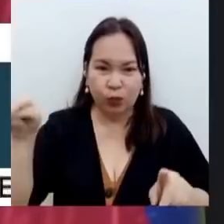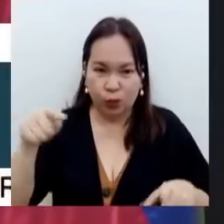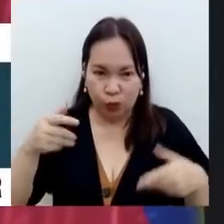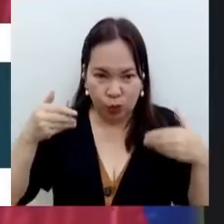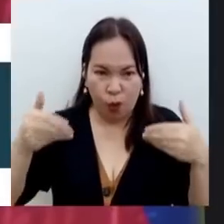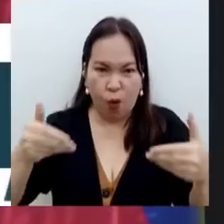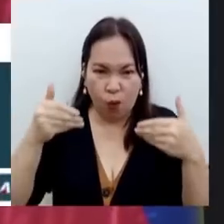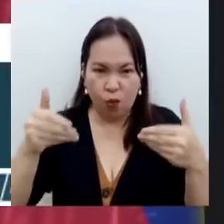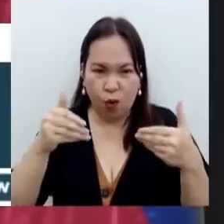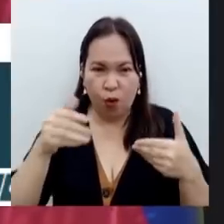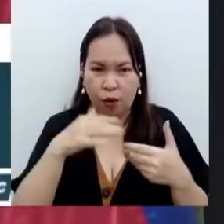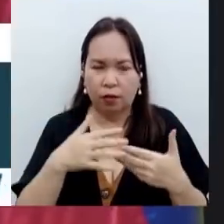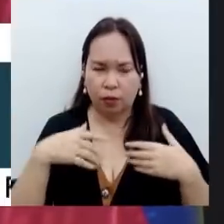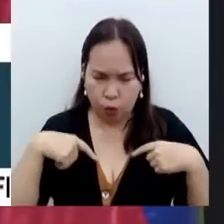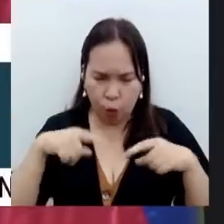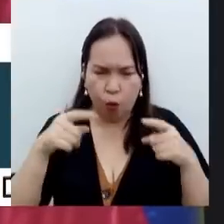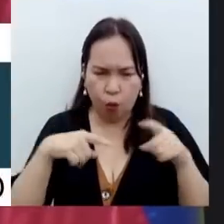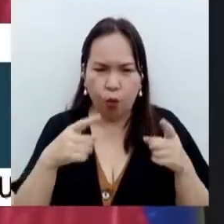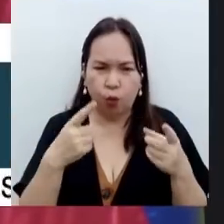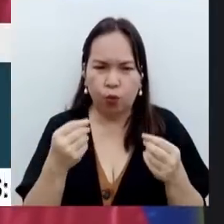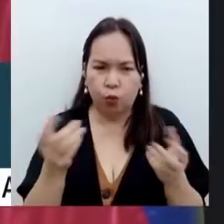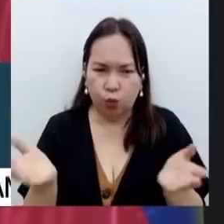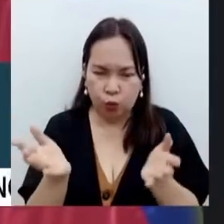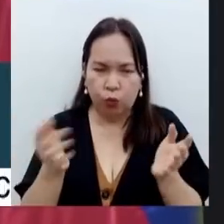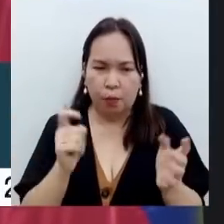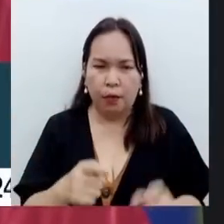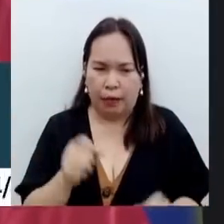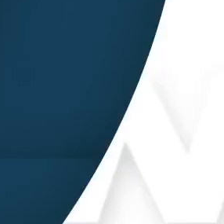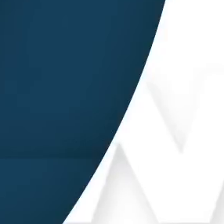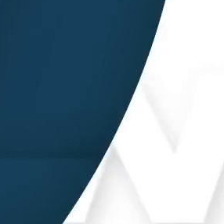a person to do what they are supposed to do.